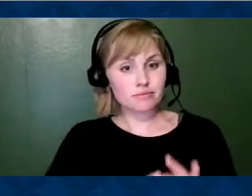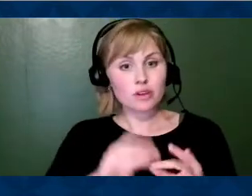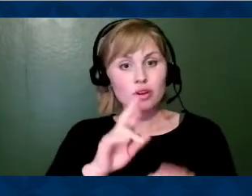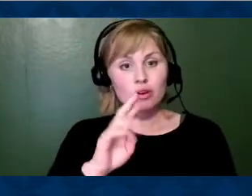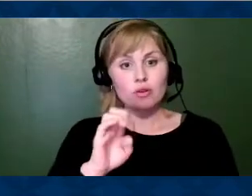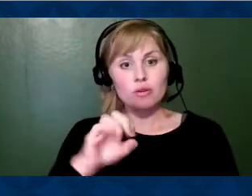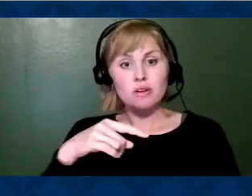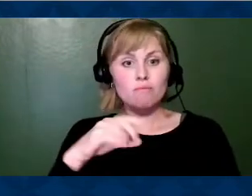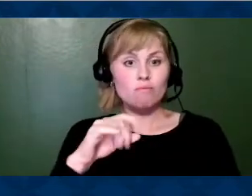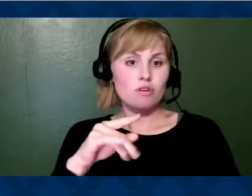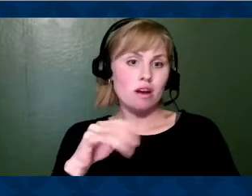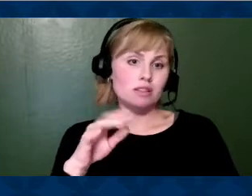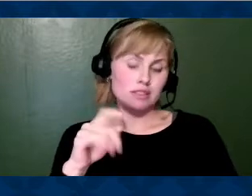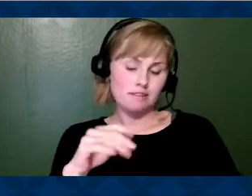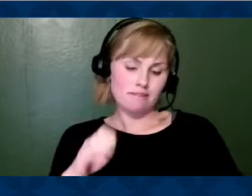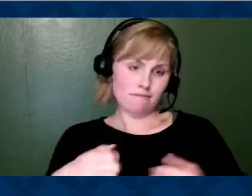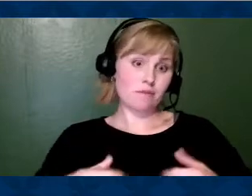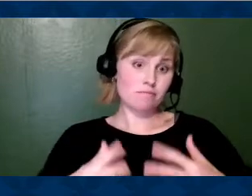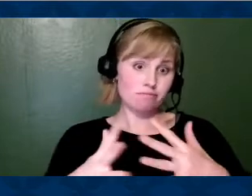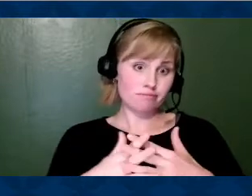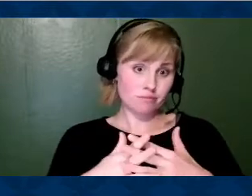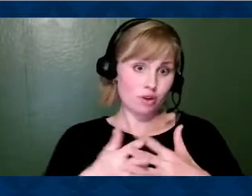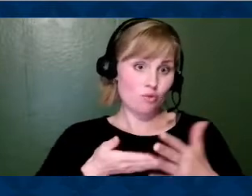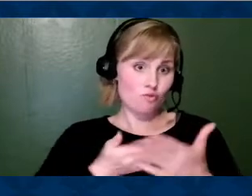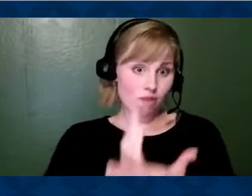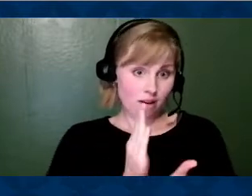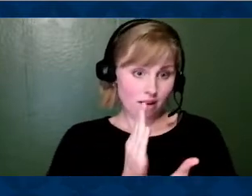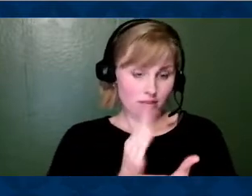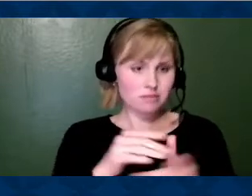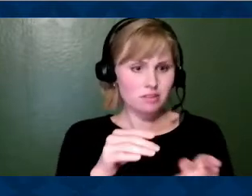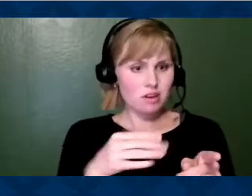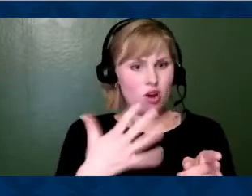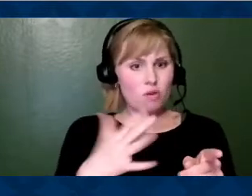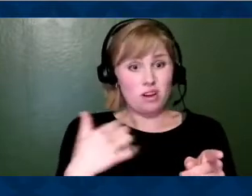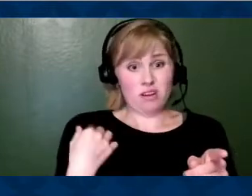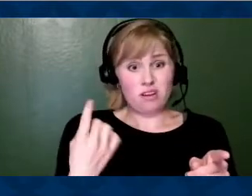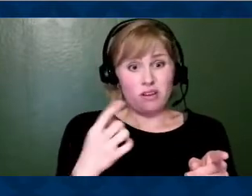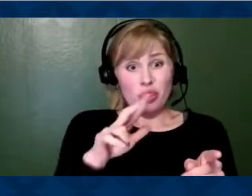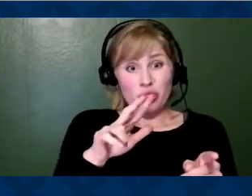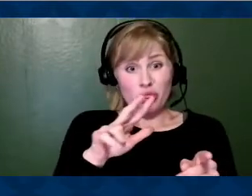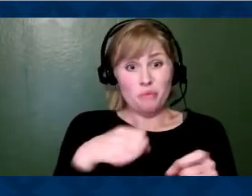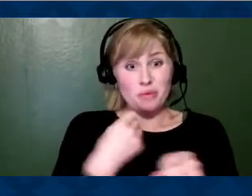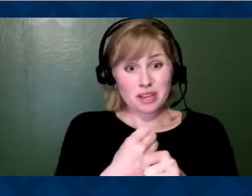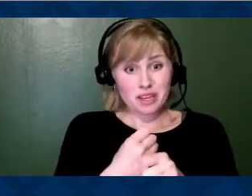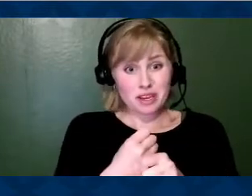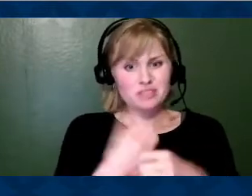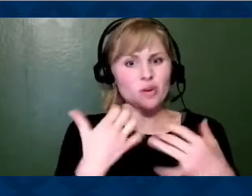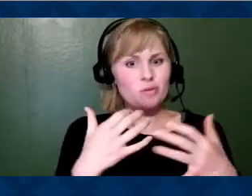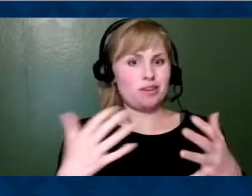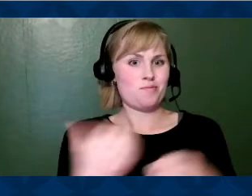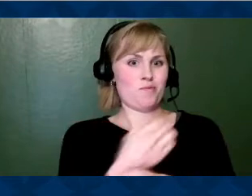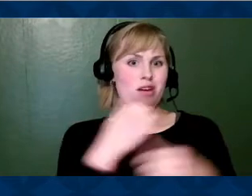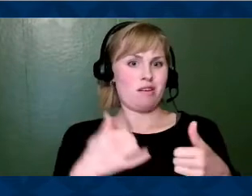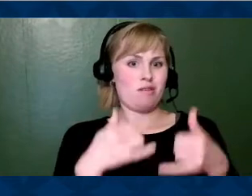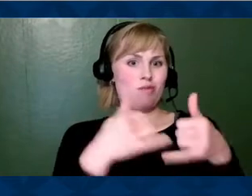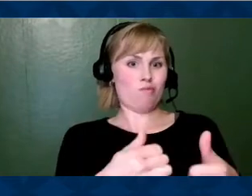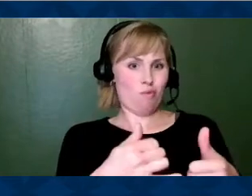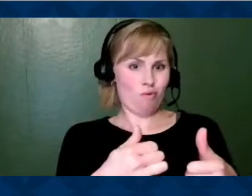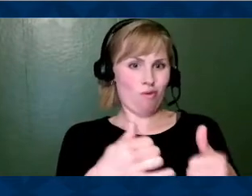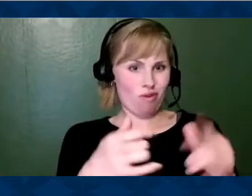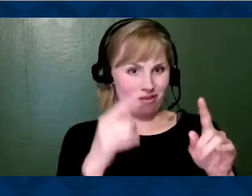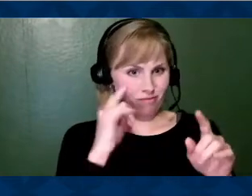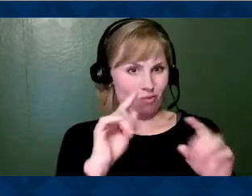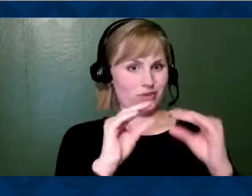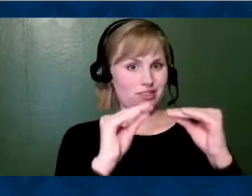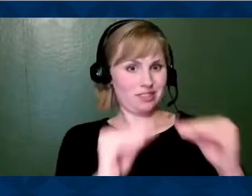Harvard. And she's already, at just 3 years, an award-winning teacher. She's extremely brilliant in the classroom. And